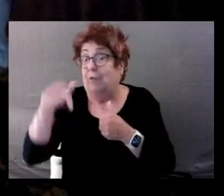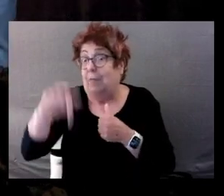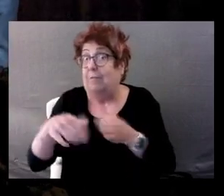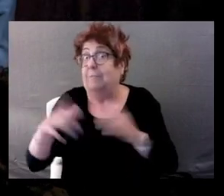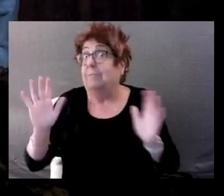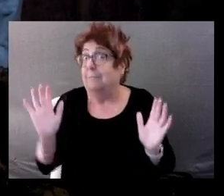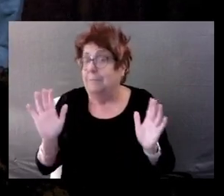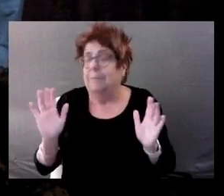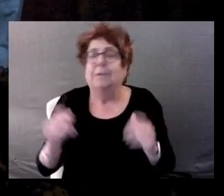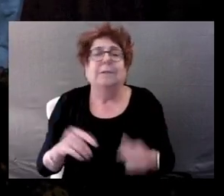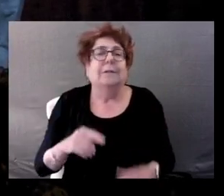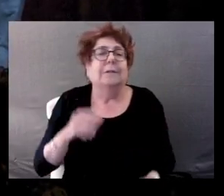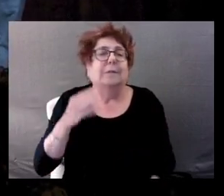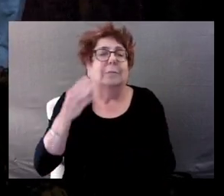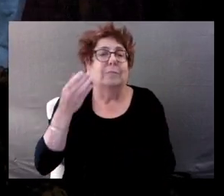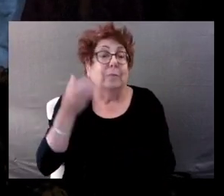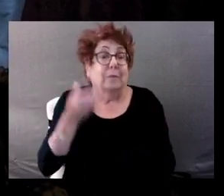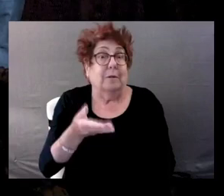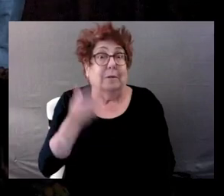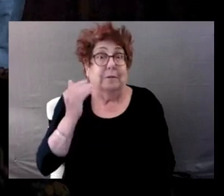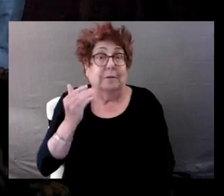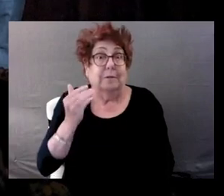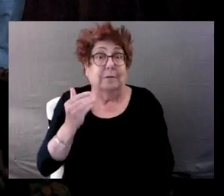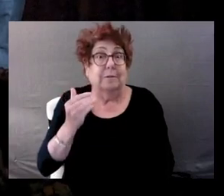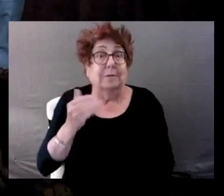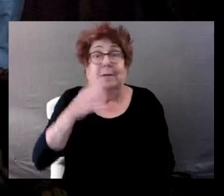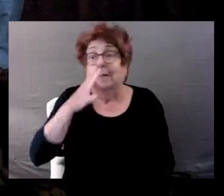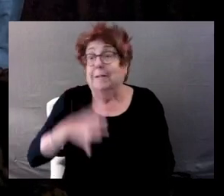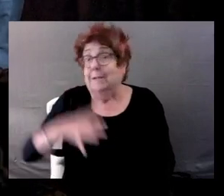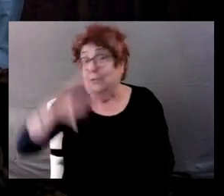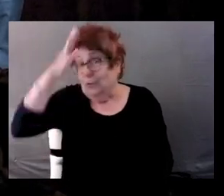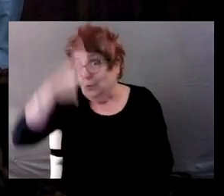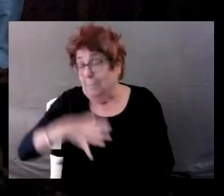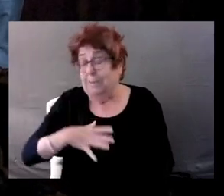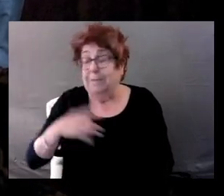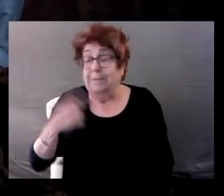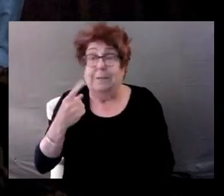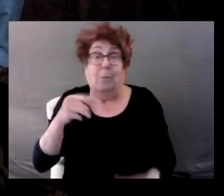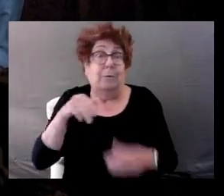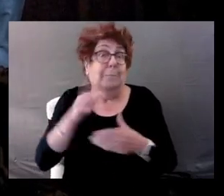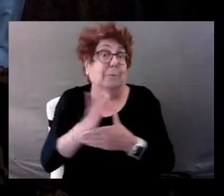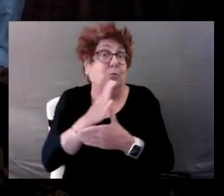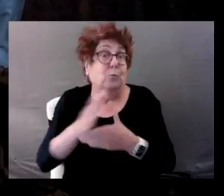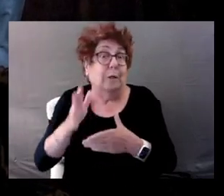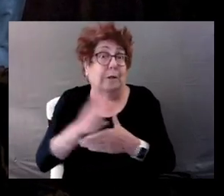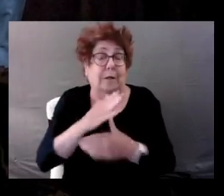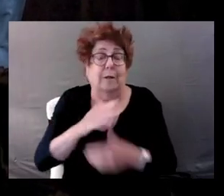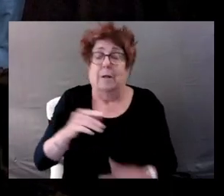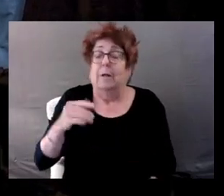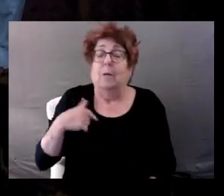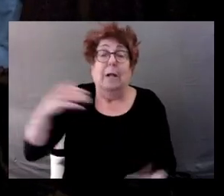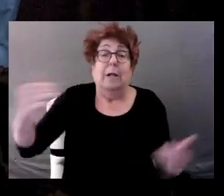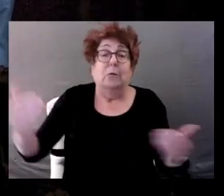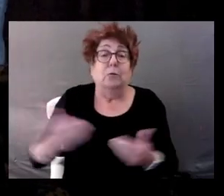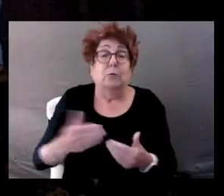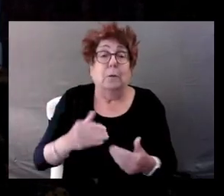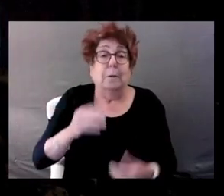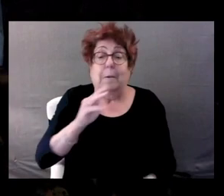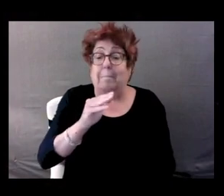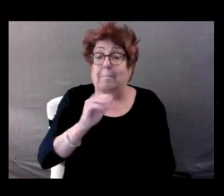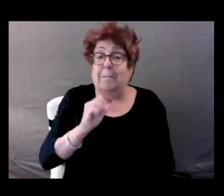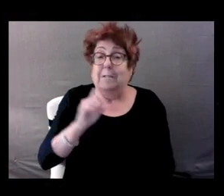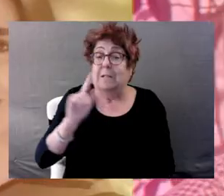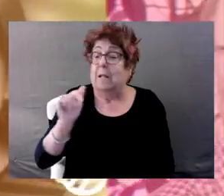Ladies and gentlemen, and everybody who's somewhere in between, I'd like to introduce to you Ms. LaTosha Brown from Black Voters Matter. Give it up,